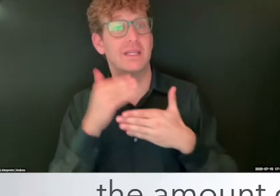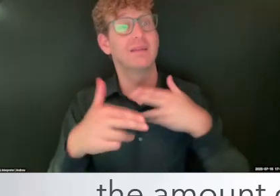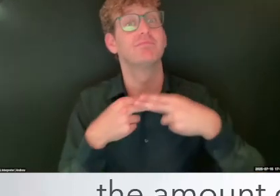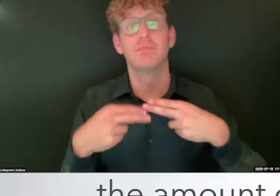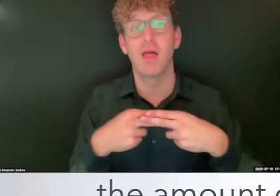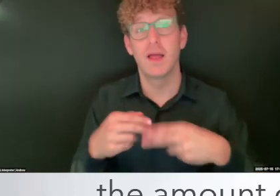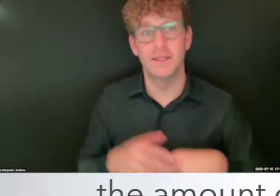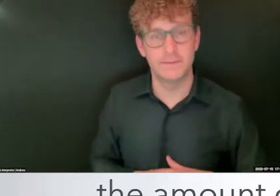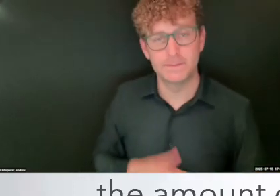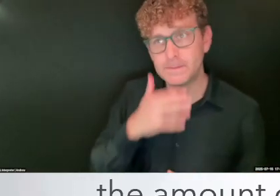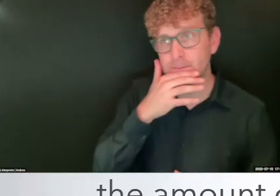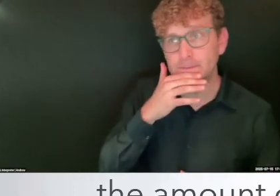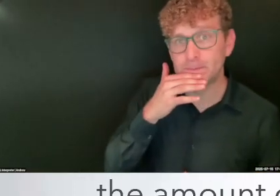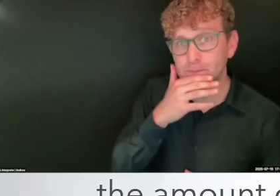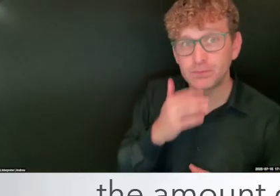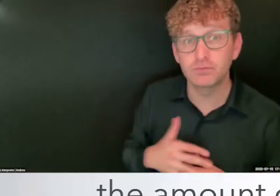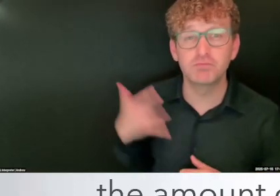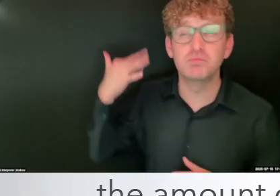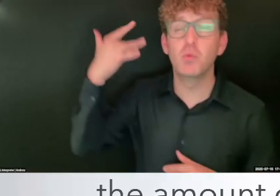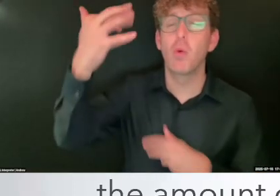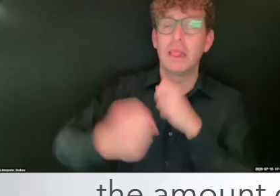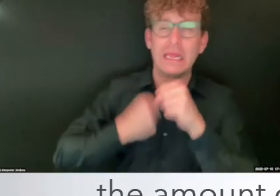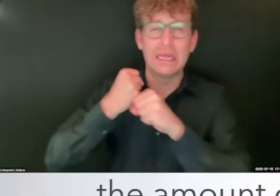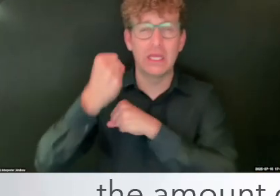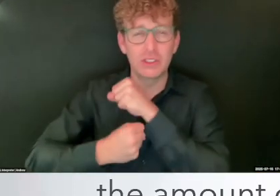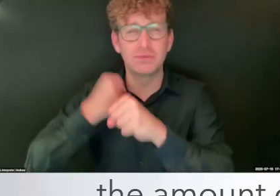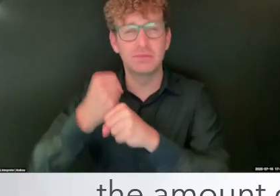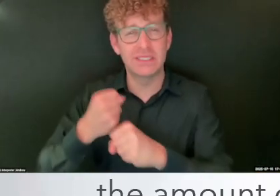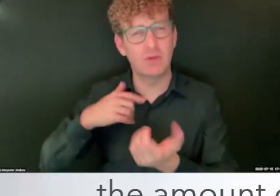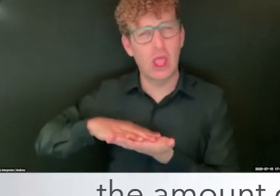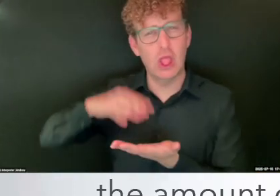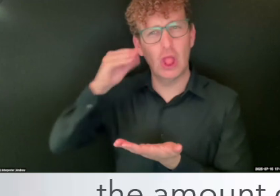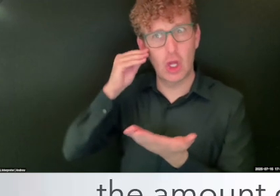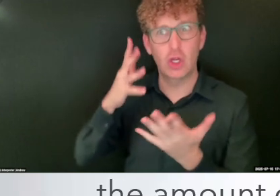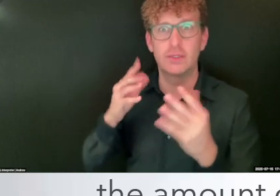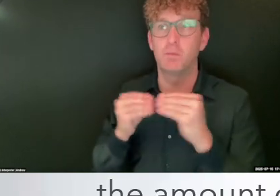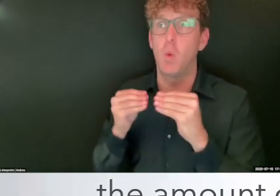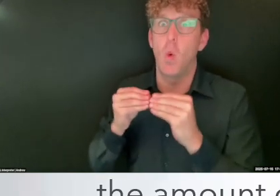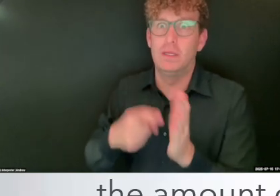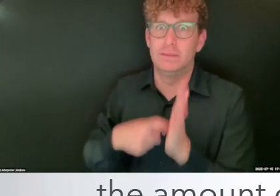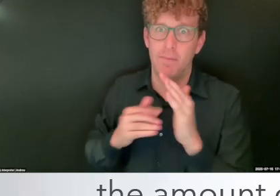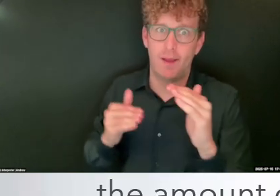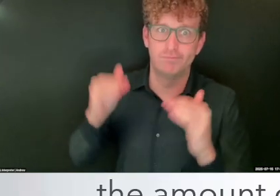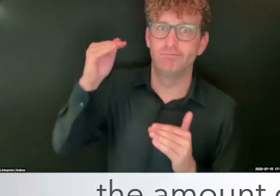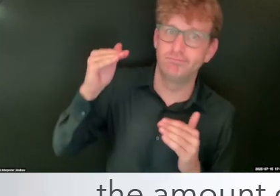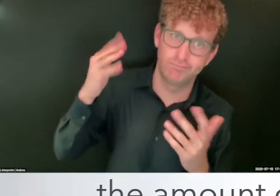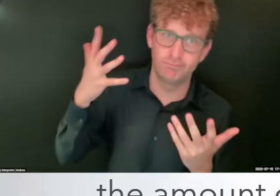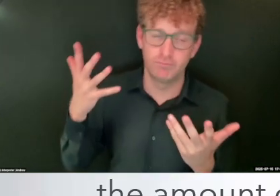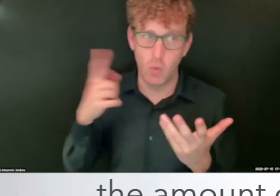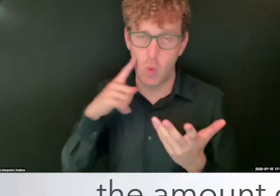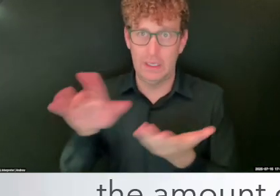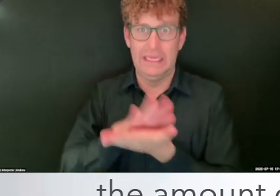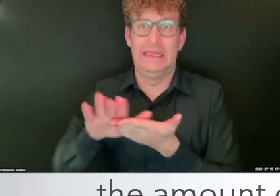Over the years, we've learned that there's far more demand for the clean mobility investments than what the state can provide. This